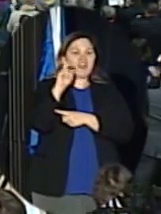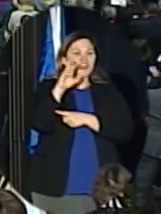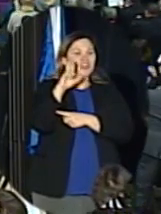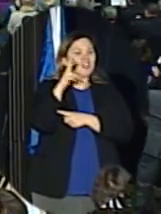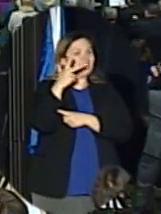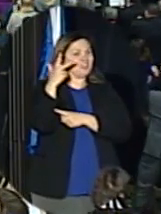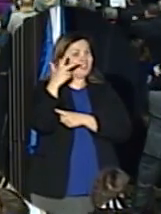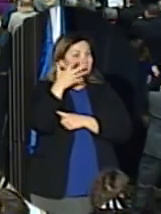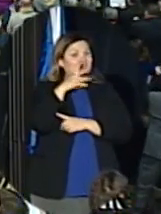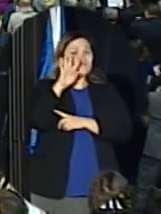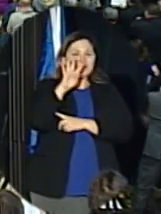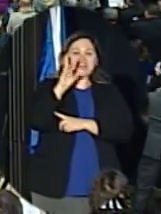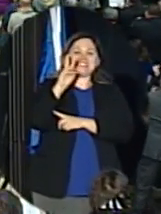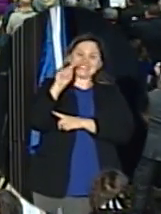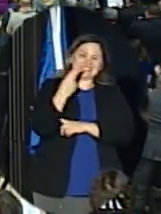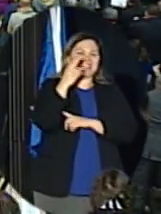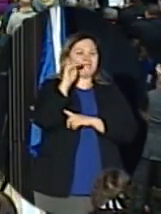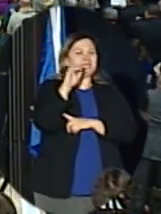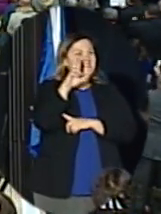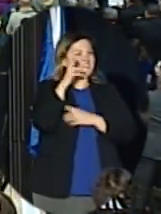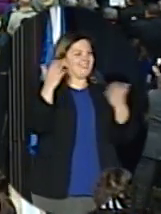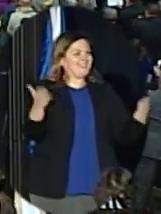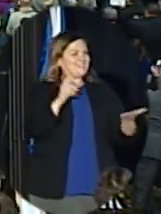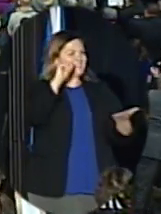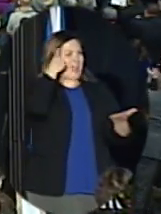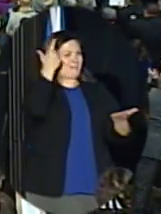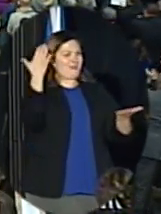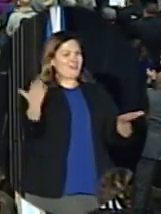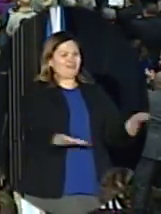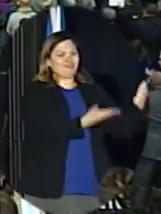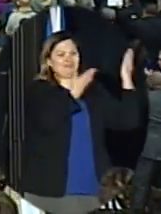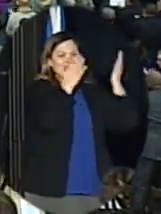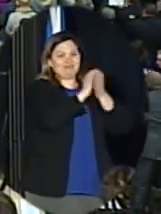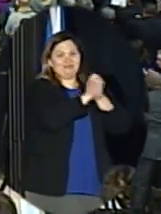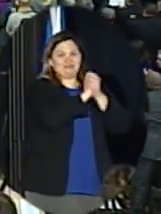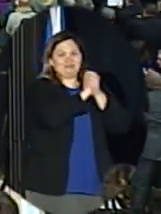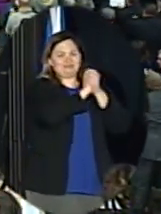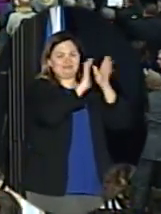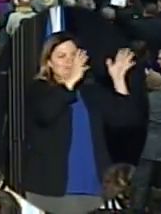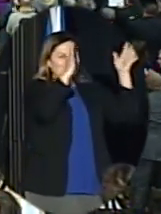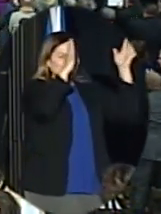mayor of the city of St. Paul. Congratulations.